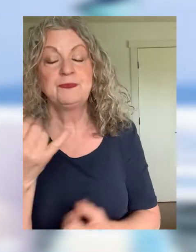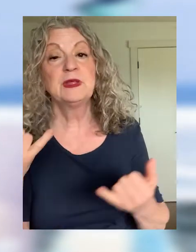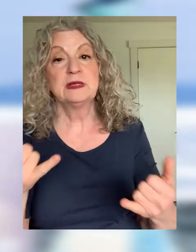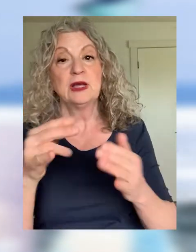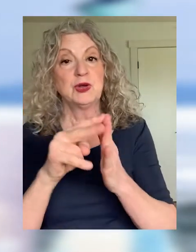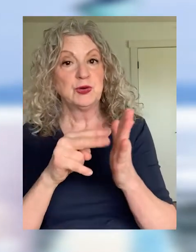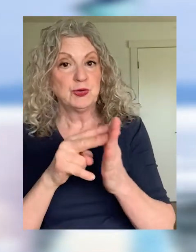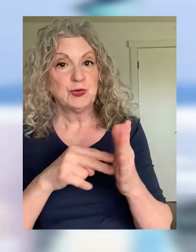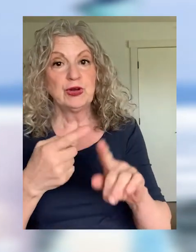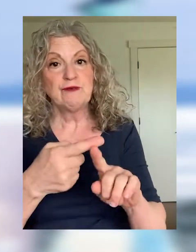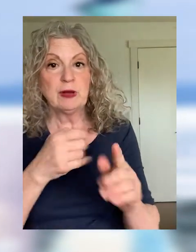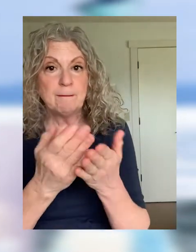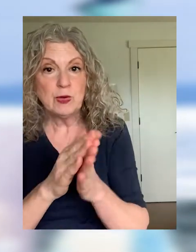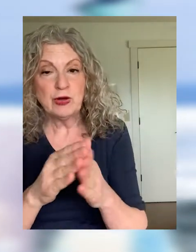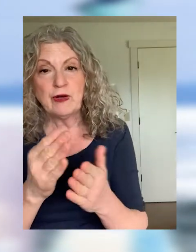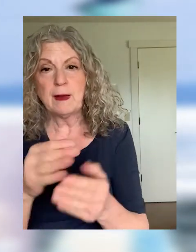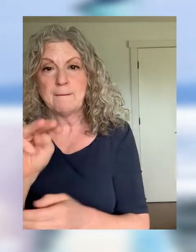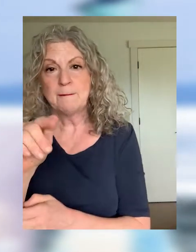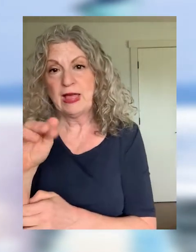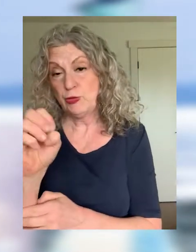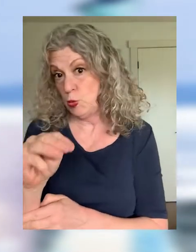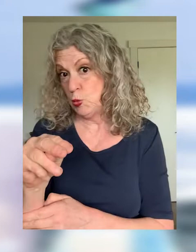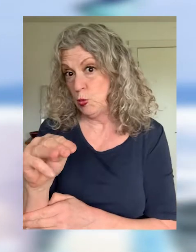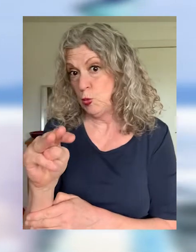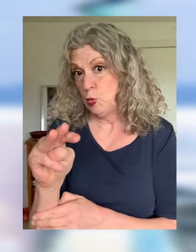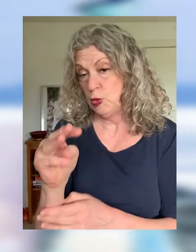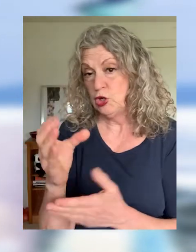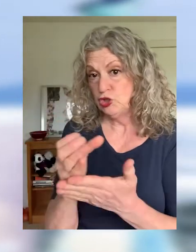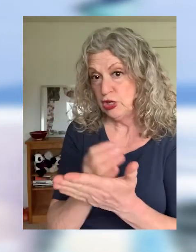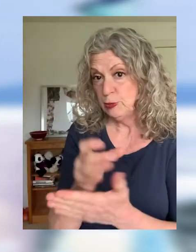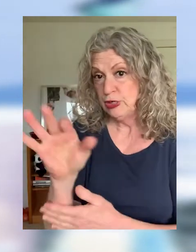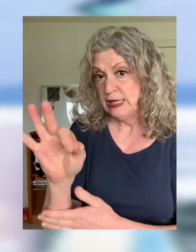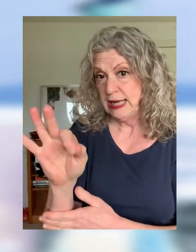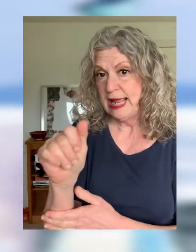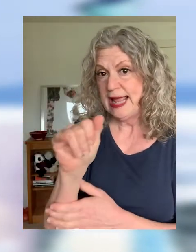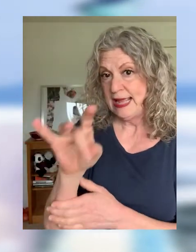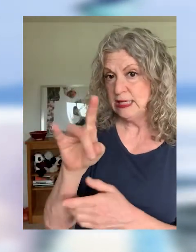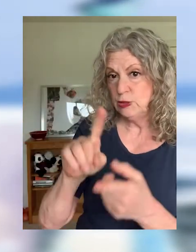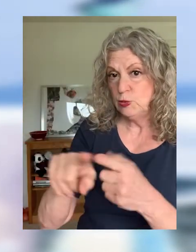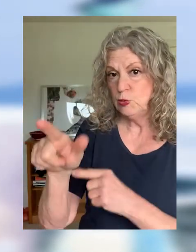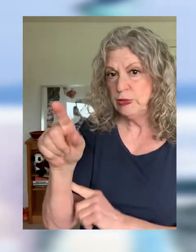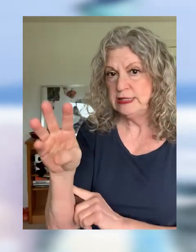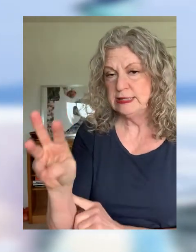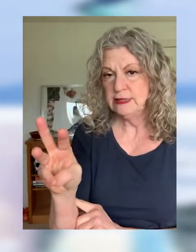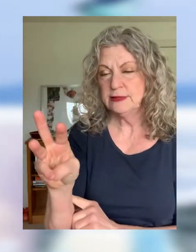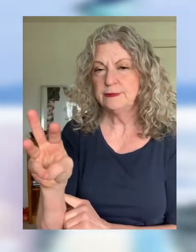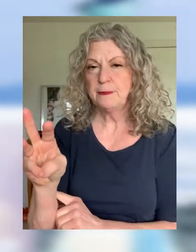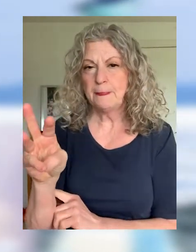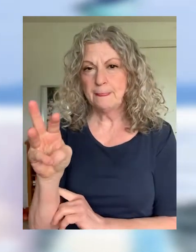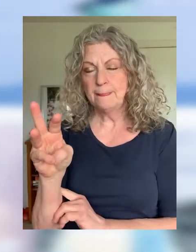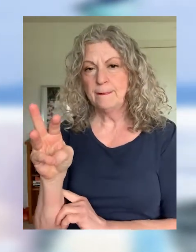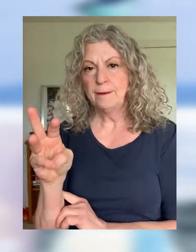And now a reading from the book of Matthew, Chapter 9, verses 18 to 26.